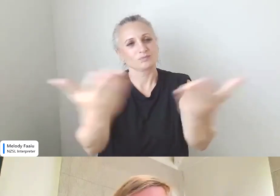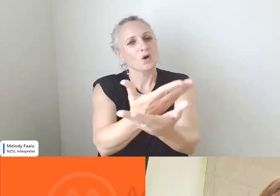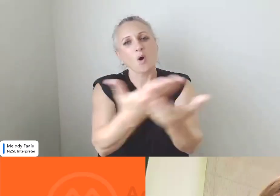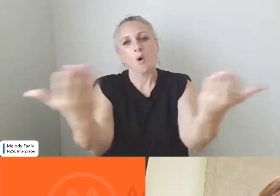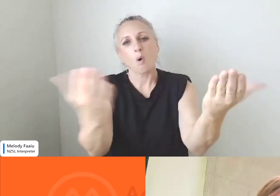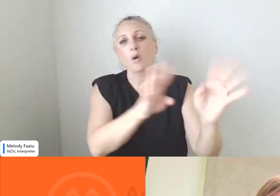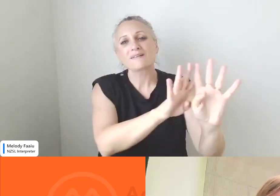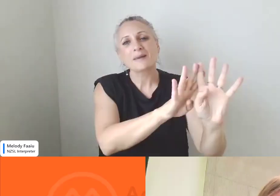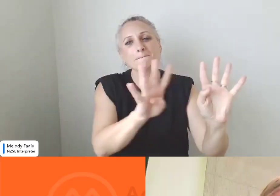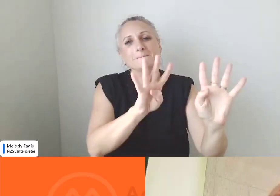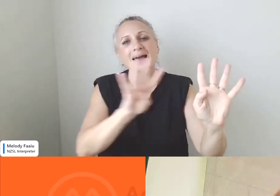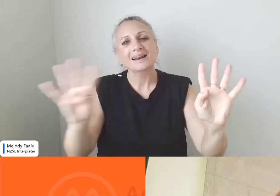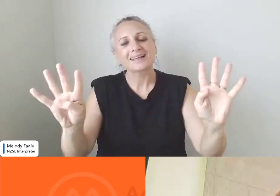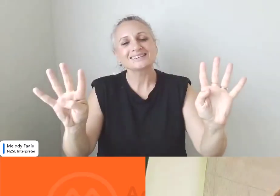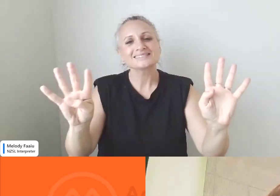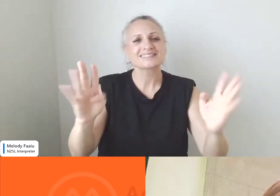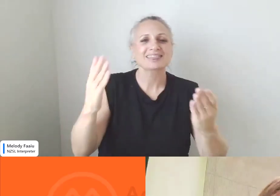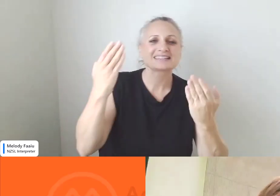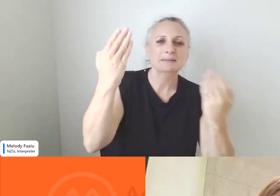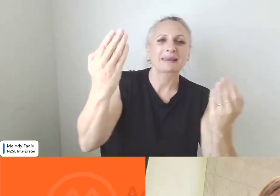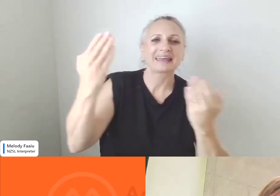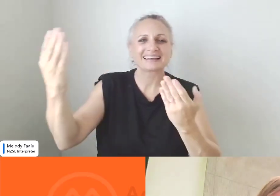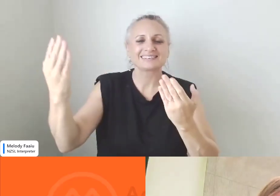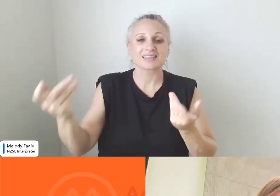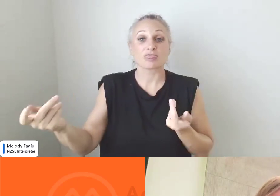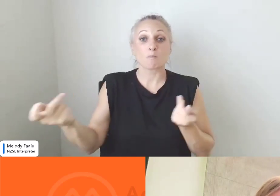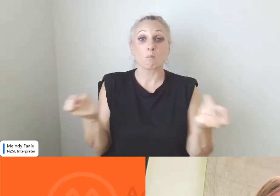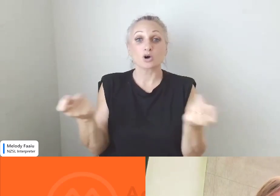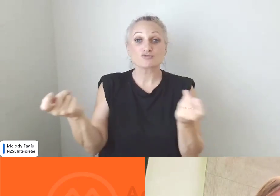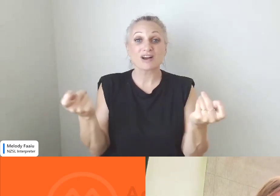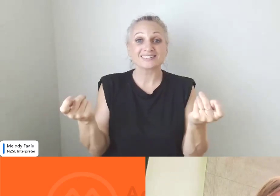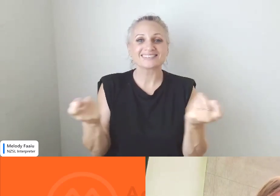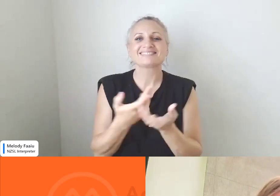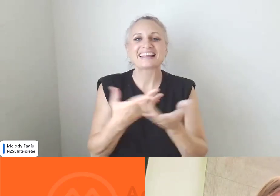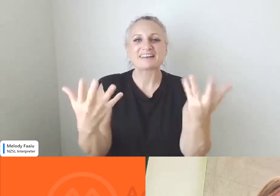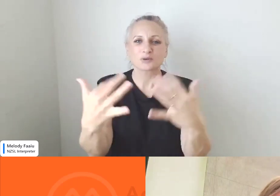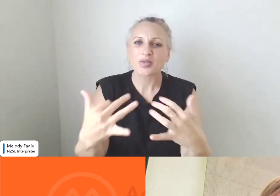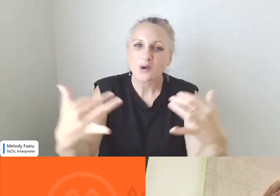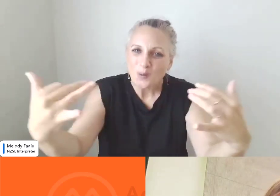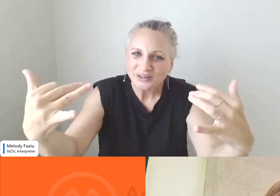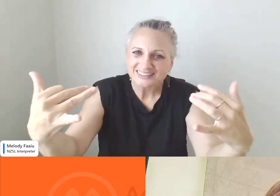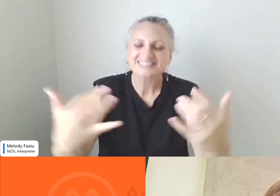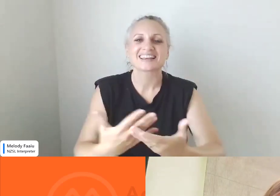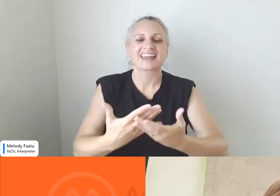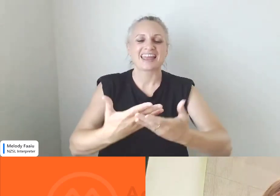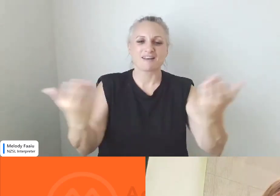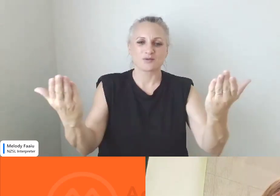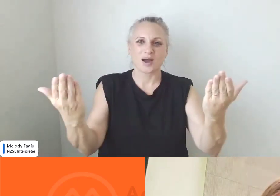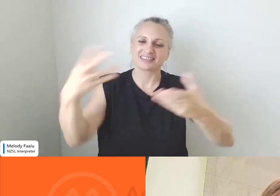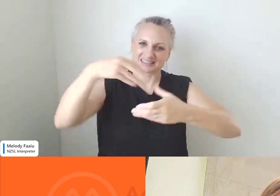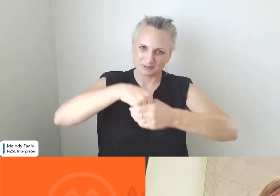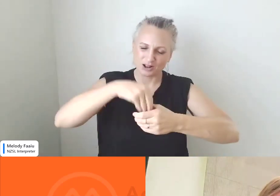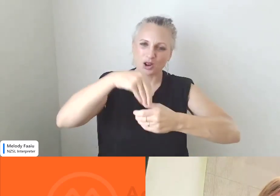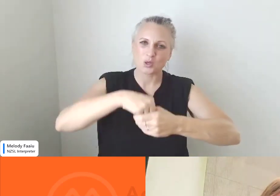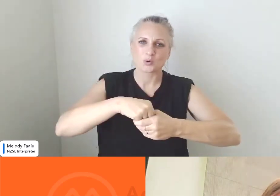of the speakers, all of the moderators, everyone in the audience, everyone who has been here as part of